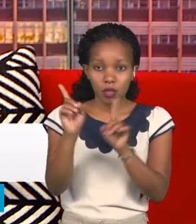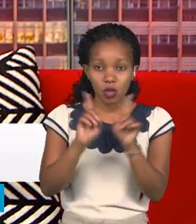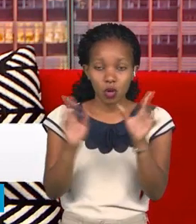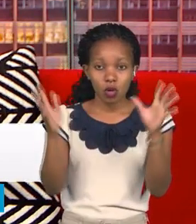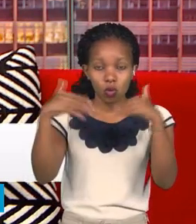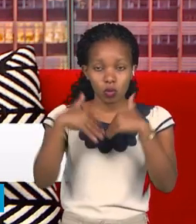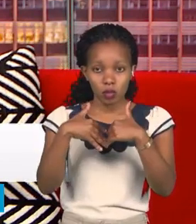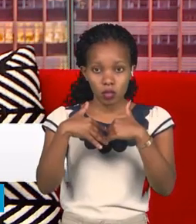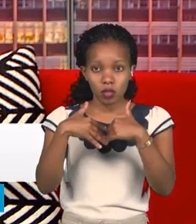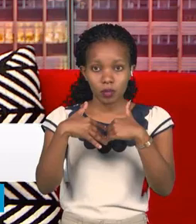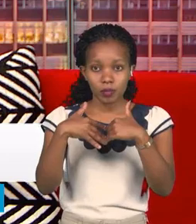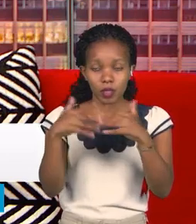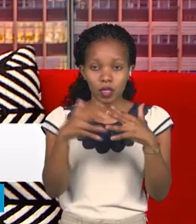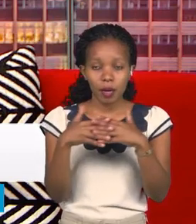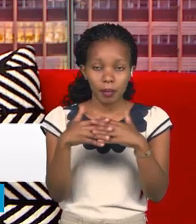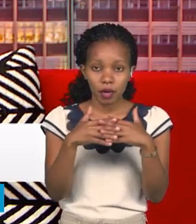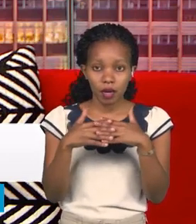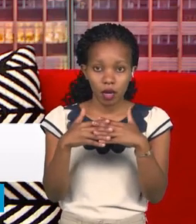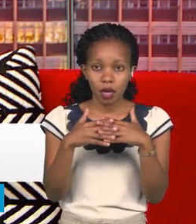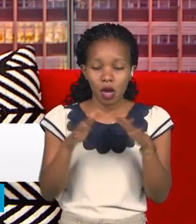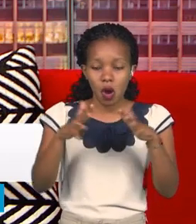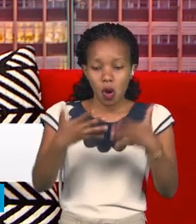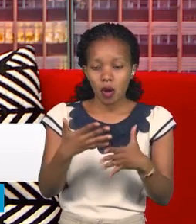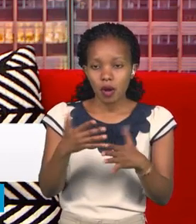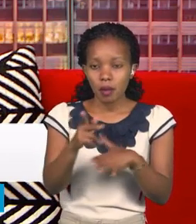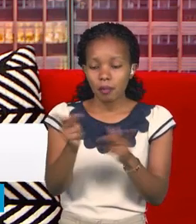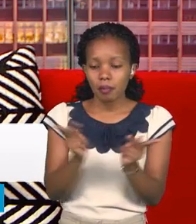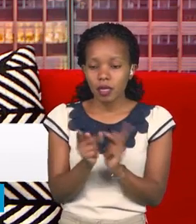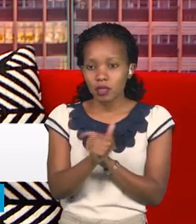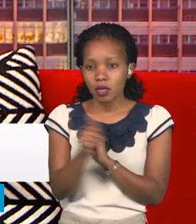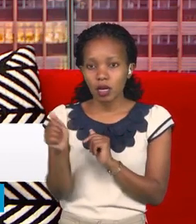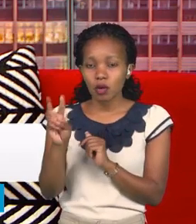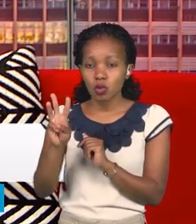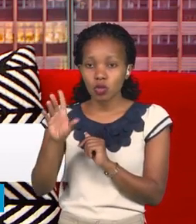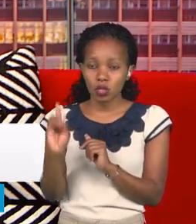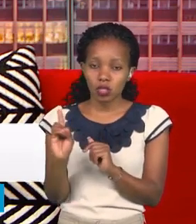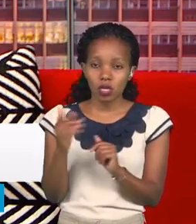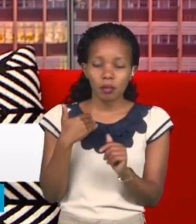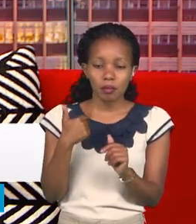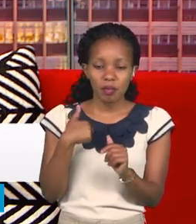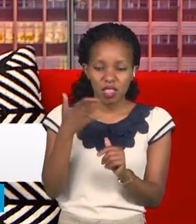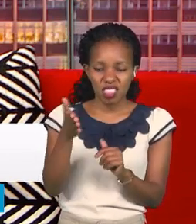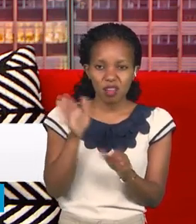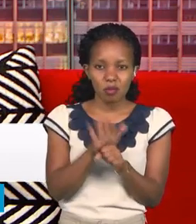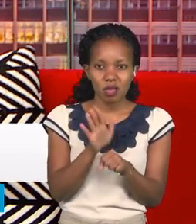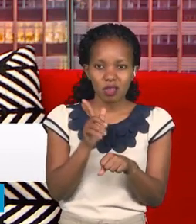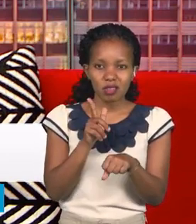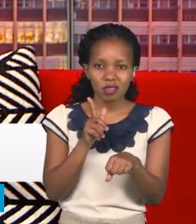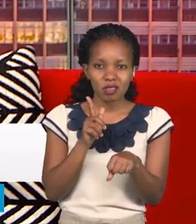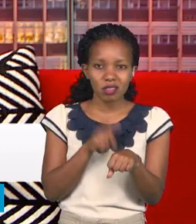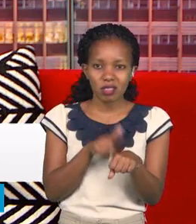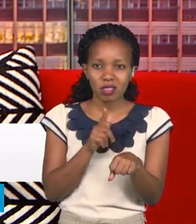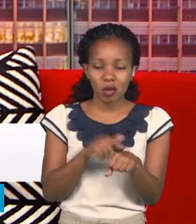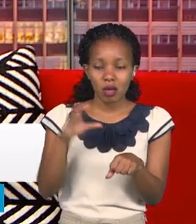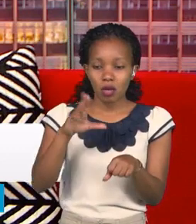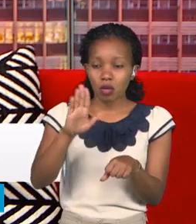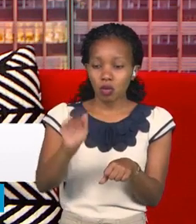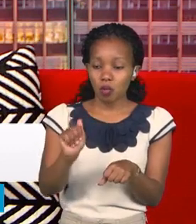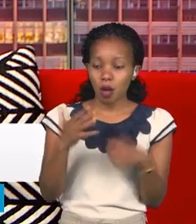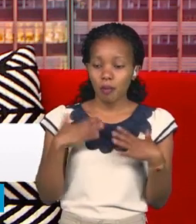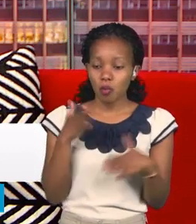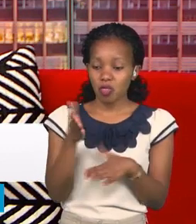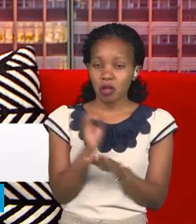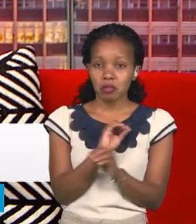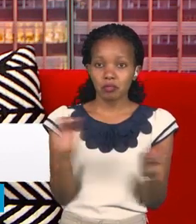Conferences at US other places in Washington DC, I've been there a couple of times. Sure. So I've not seen any Cuban delegation there. Wow. So what happens is you